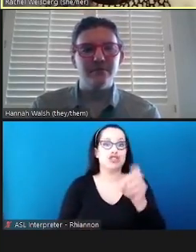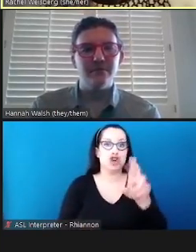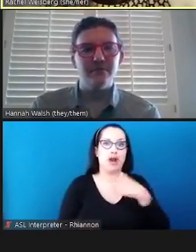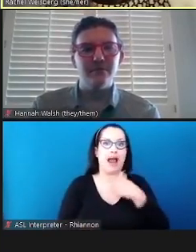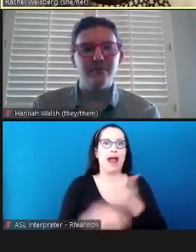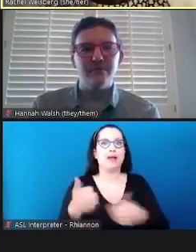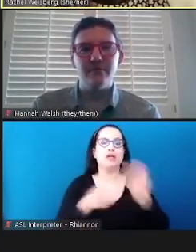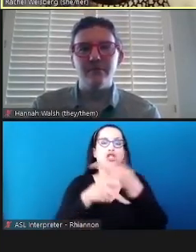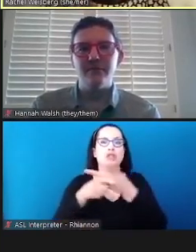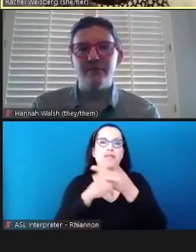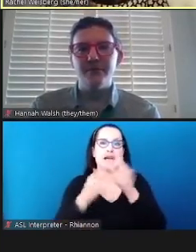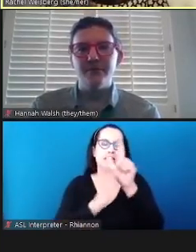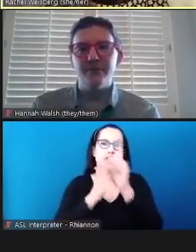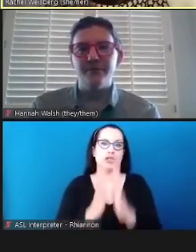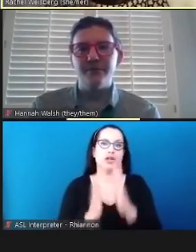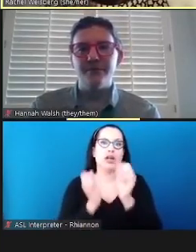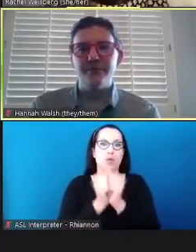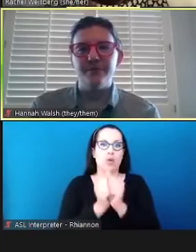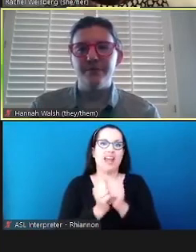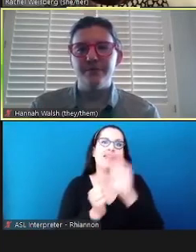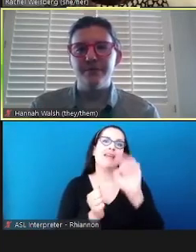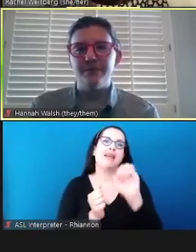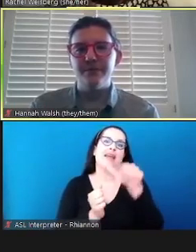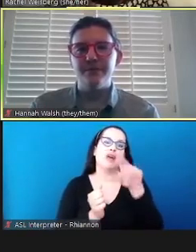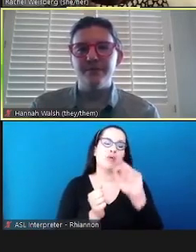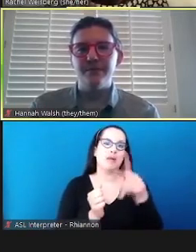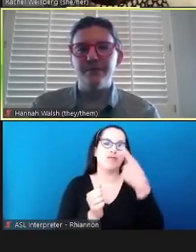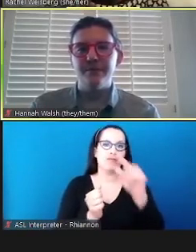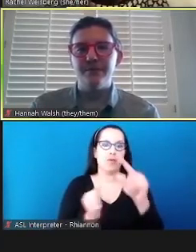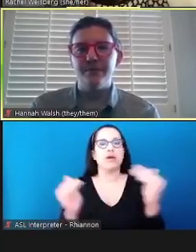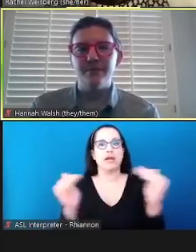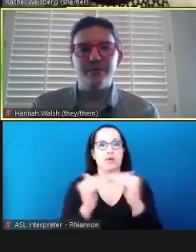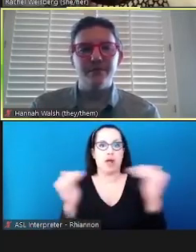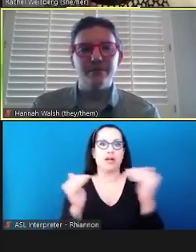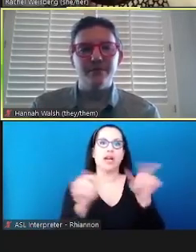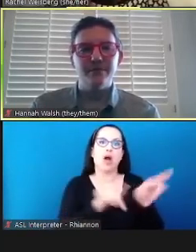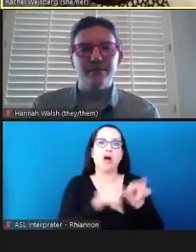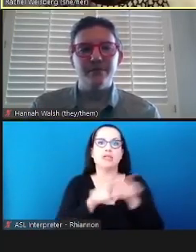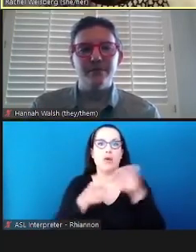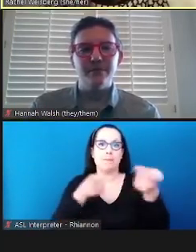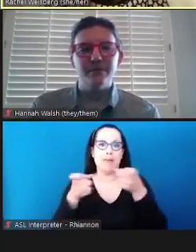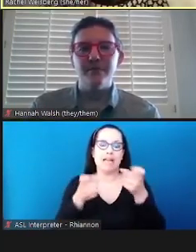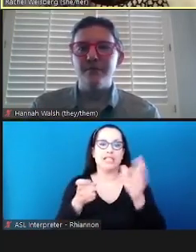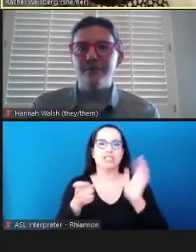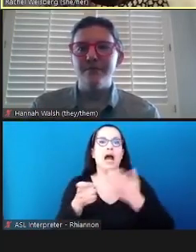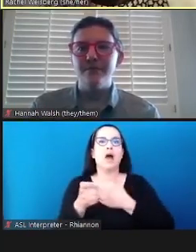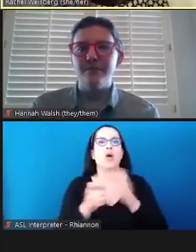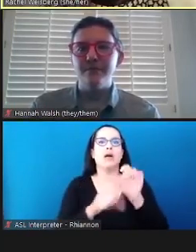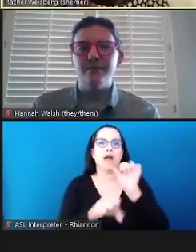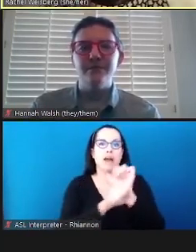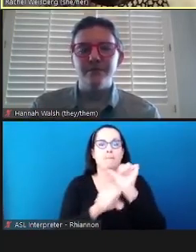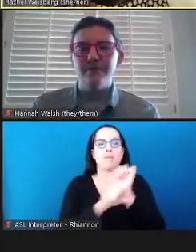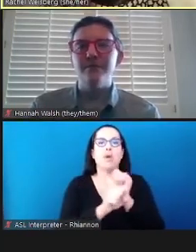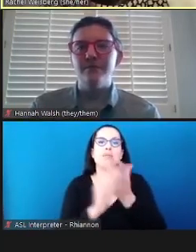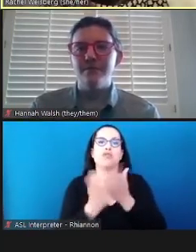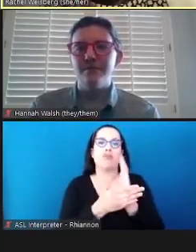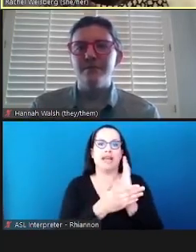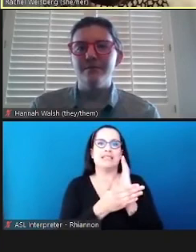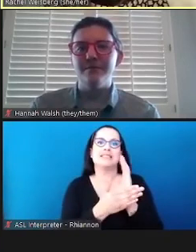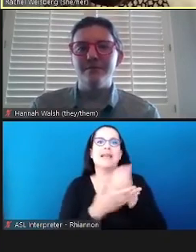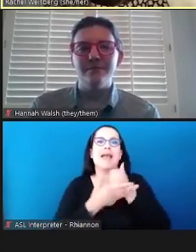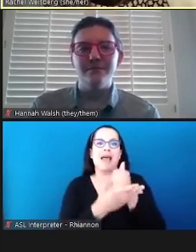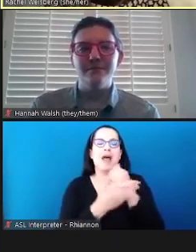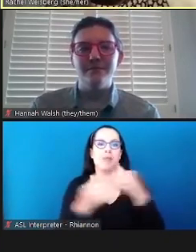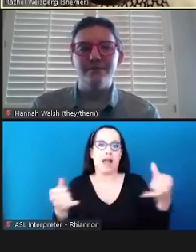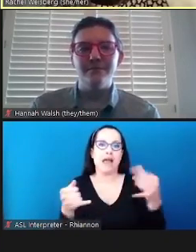Equip for Equality, and I also manage Equip for Equality's Employment Rights Helpline, which Hannah and I will talk about in a bit. So Hannah, I'll